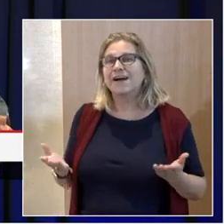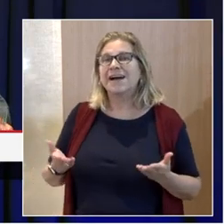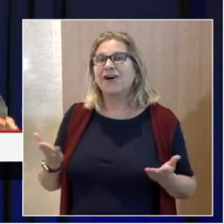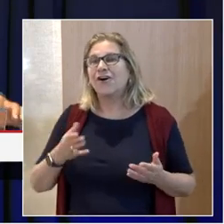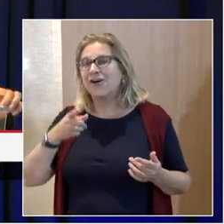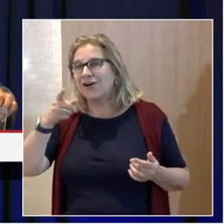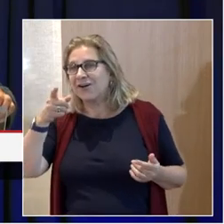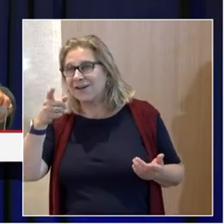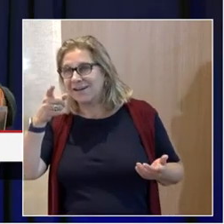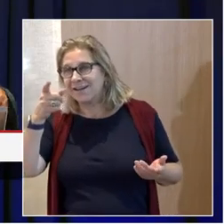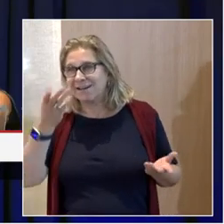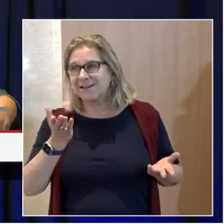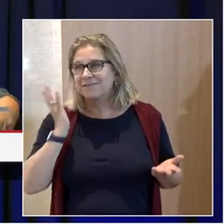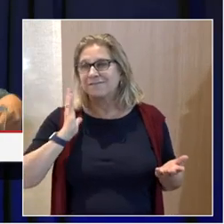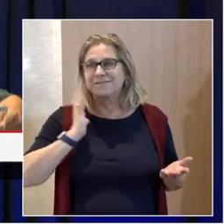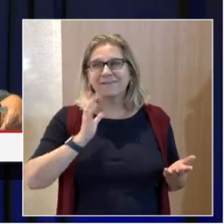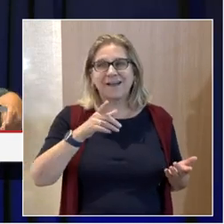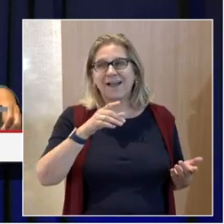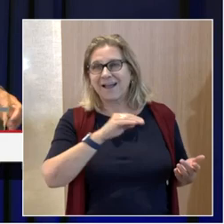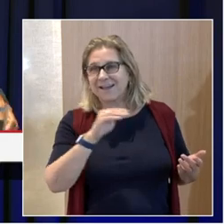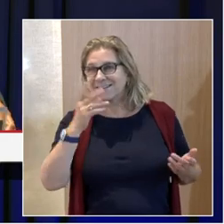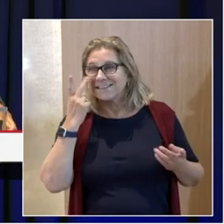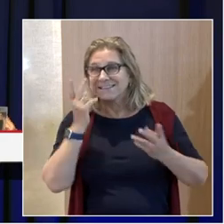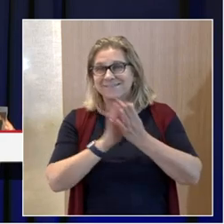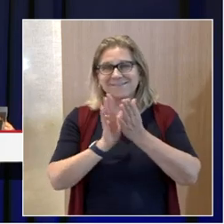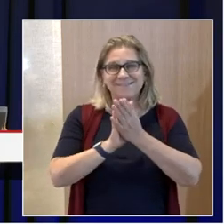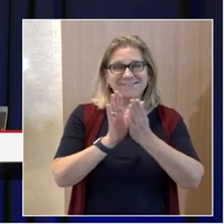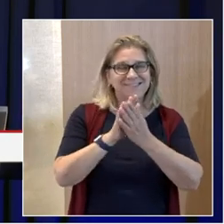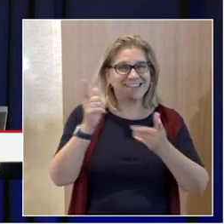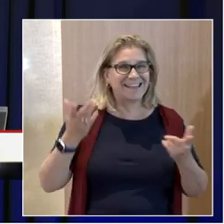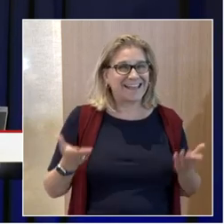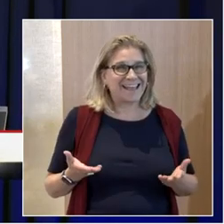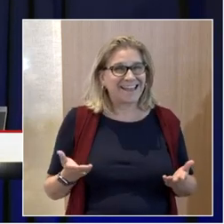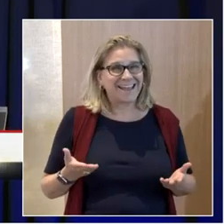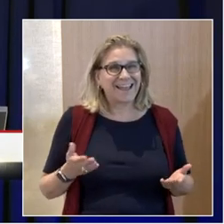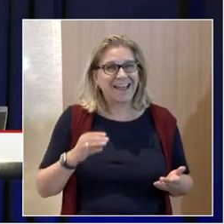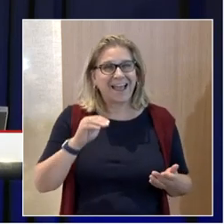Anthony Williams. And I'll end by saying this.